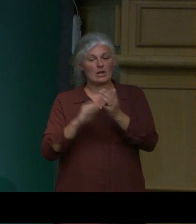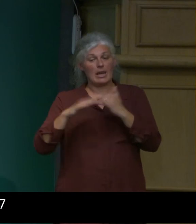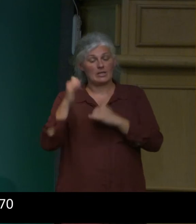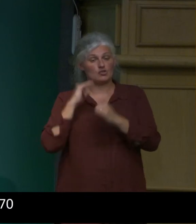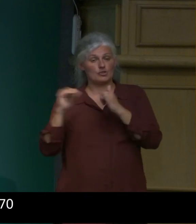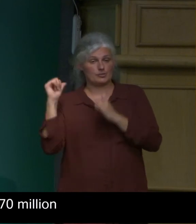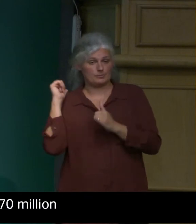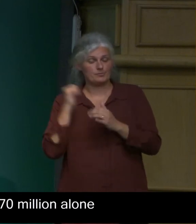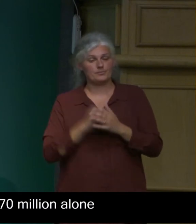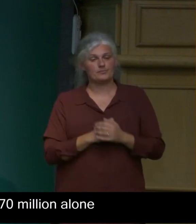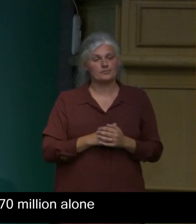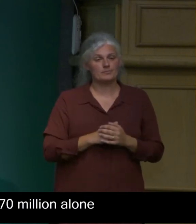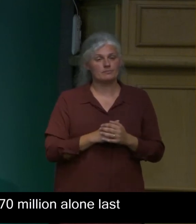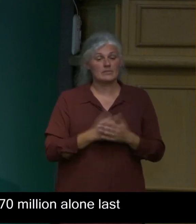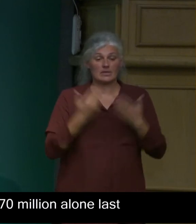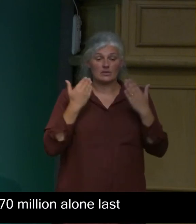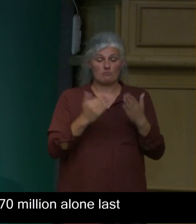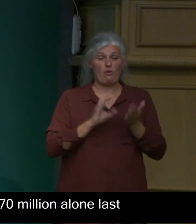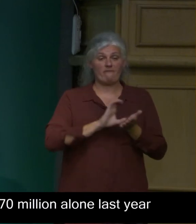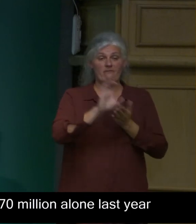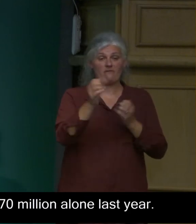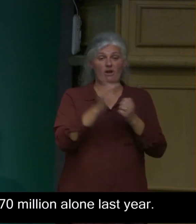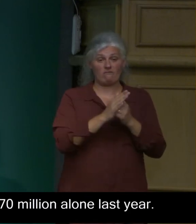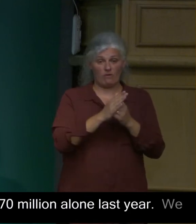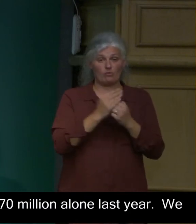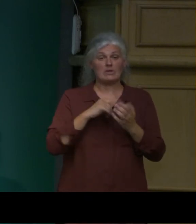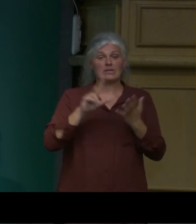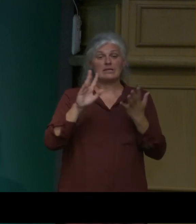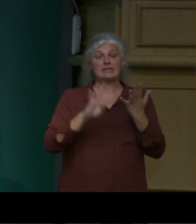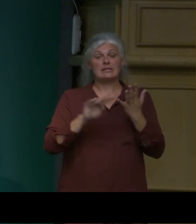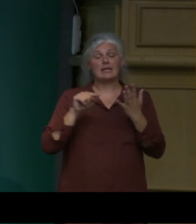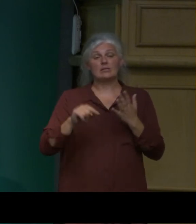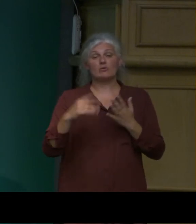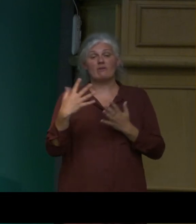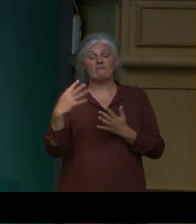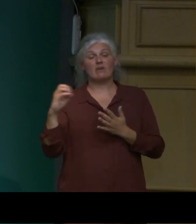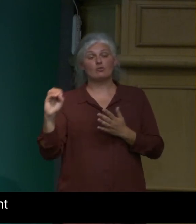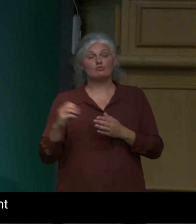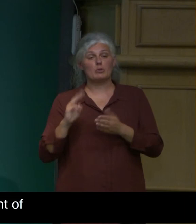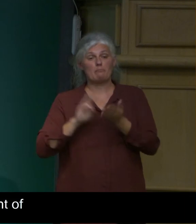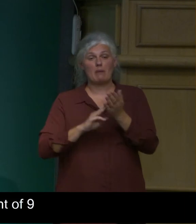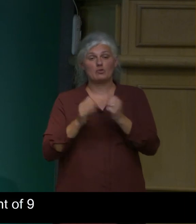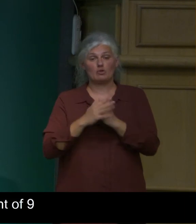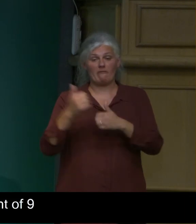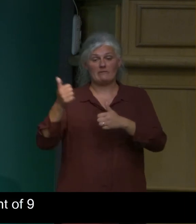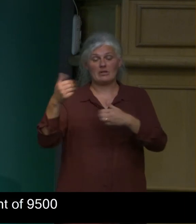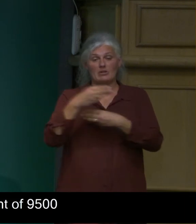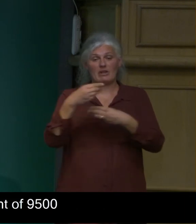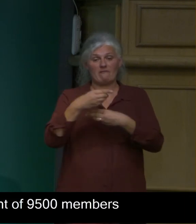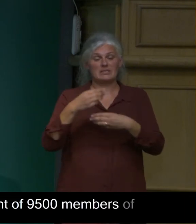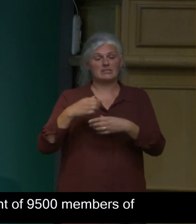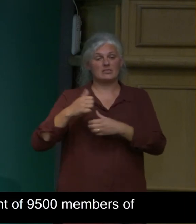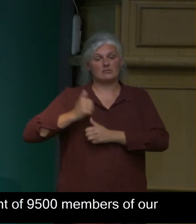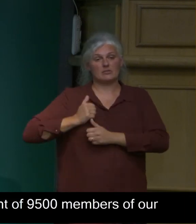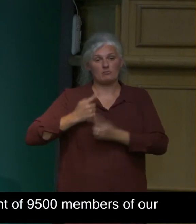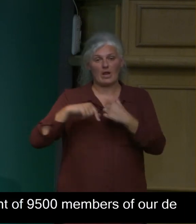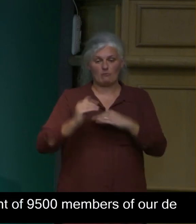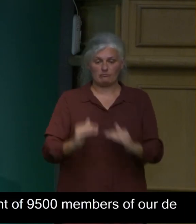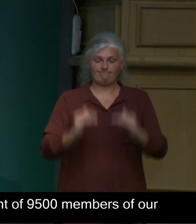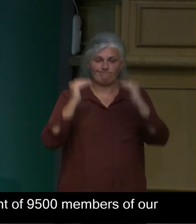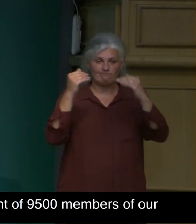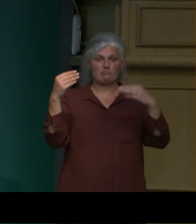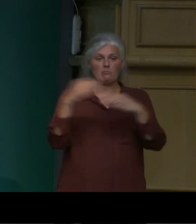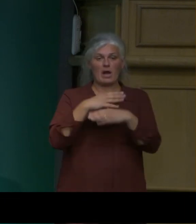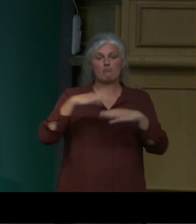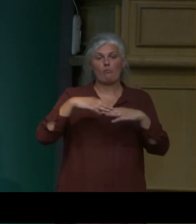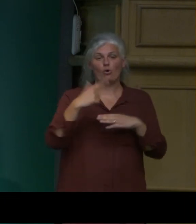year we currently have funding for a complement of 9500 members of our Defense Forces and we intend to increase that number by